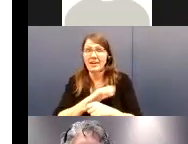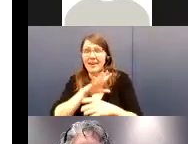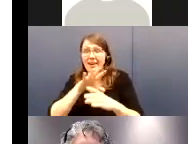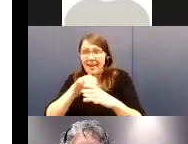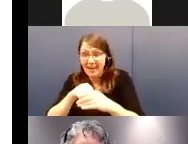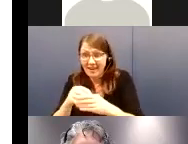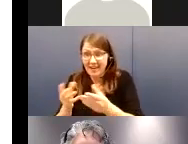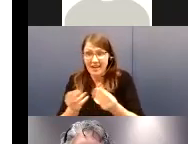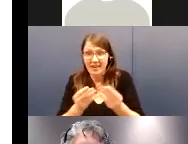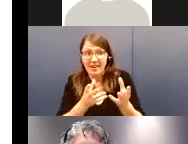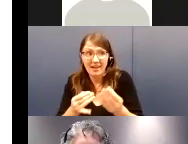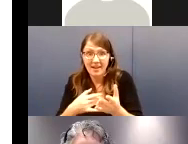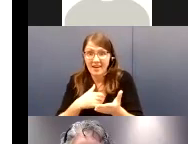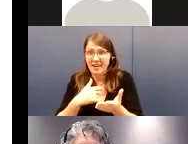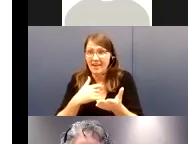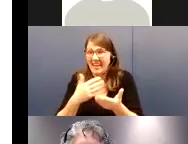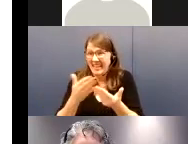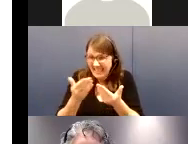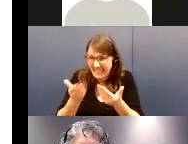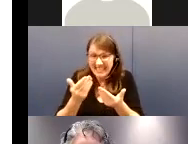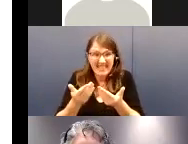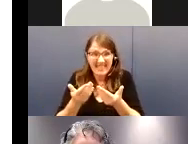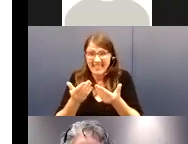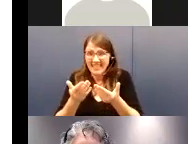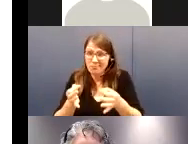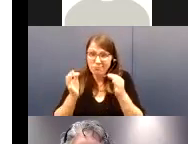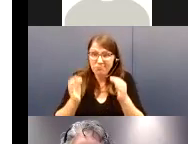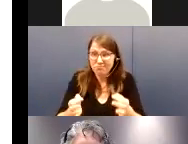best interest to move, but they might have made a